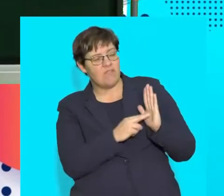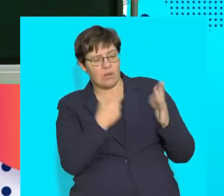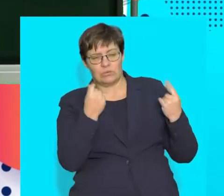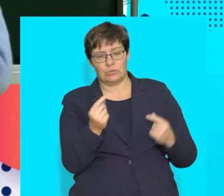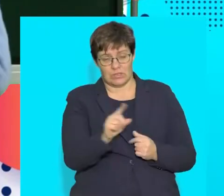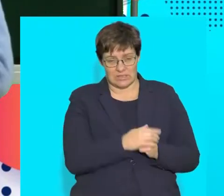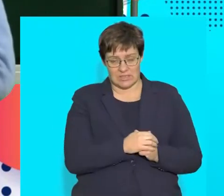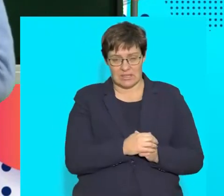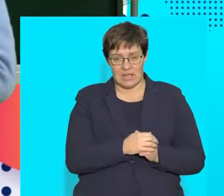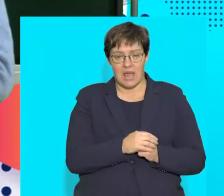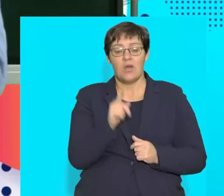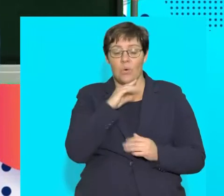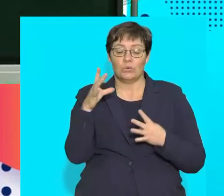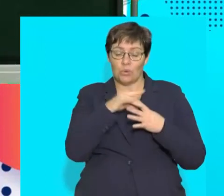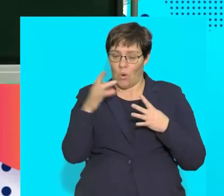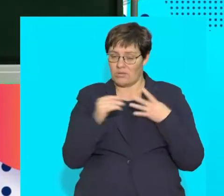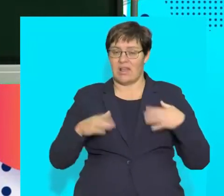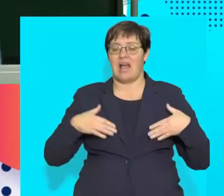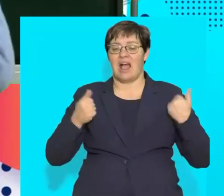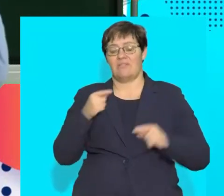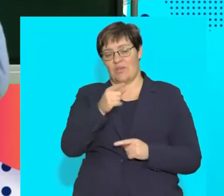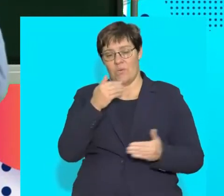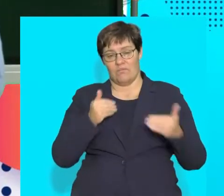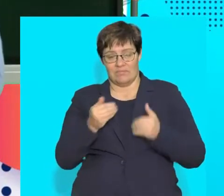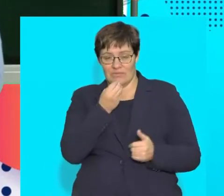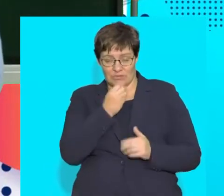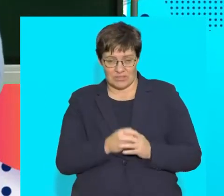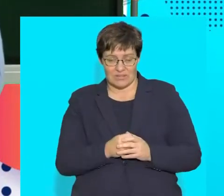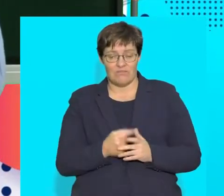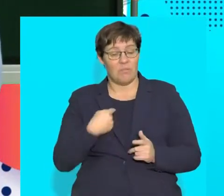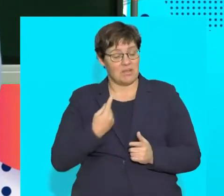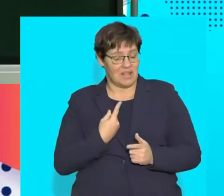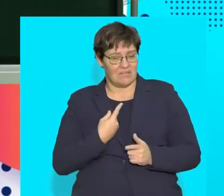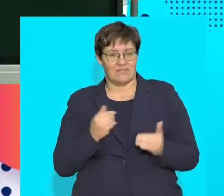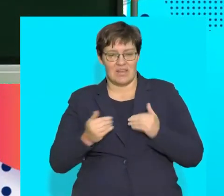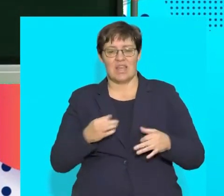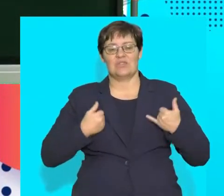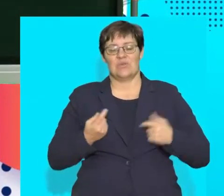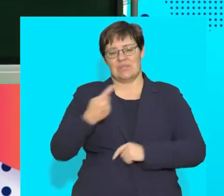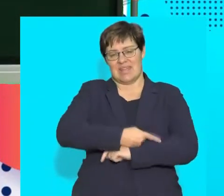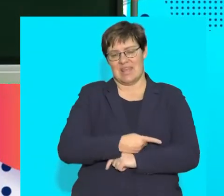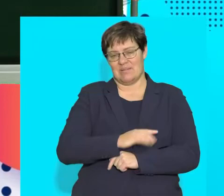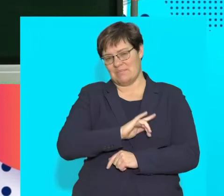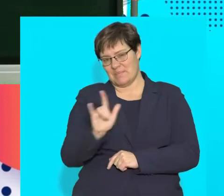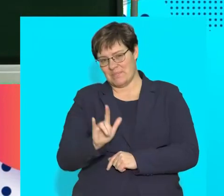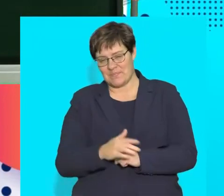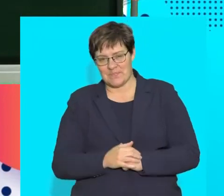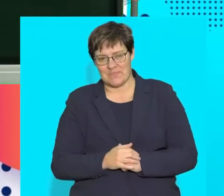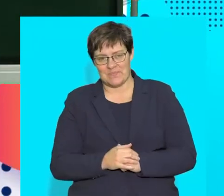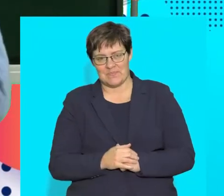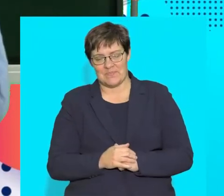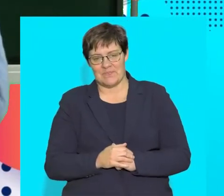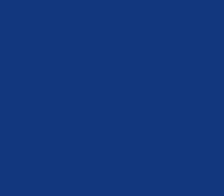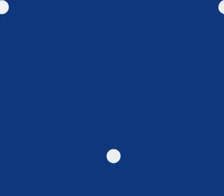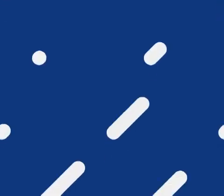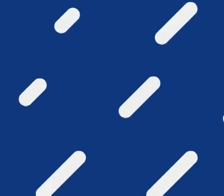reflect on what we've done, and make healthy choices about your diet. From me, Take care. Have a baie lekker day. Cheers.